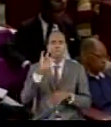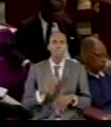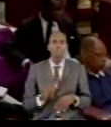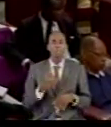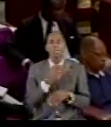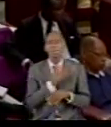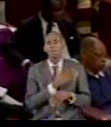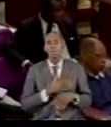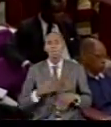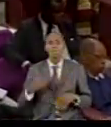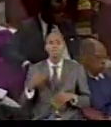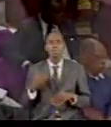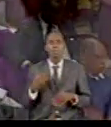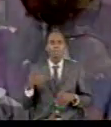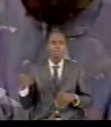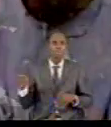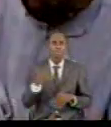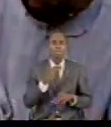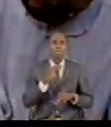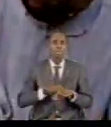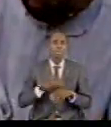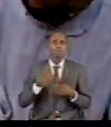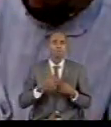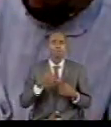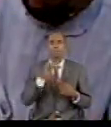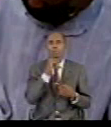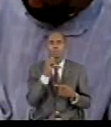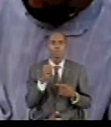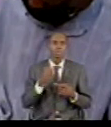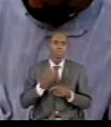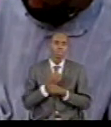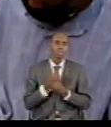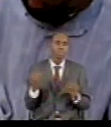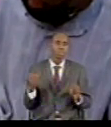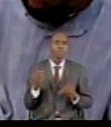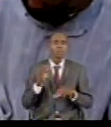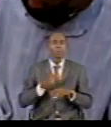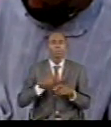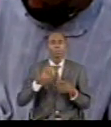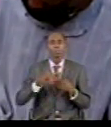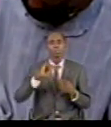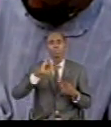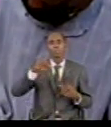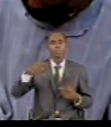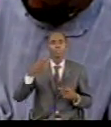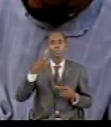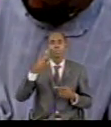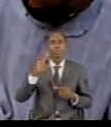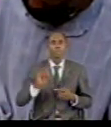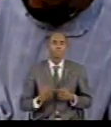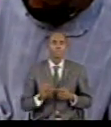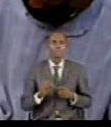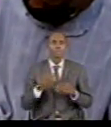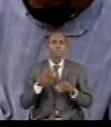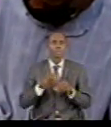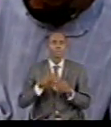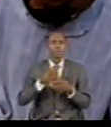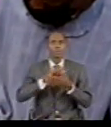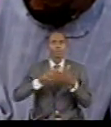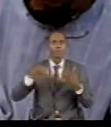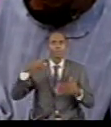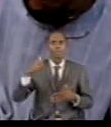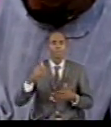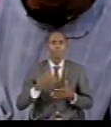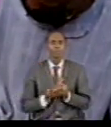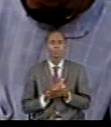they unto the circumcised, unto the Jews. Look at verse 10. In